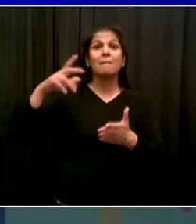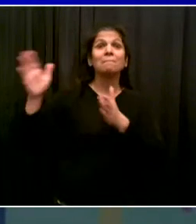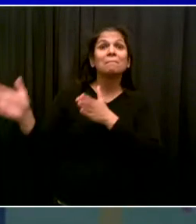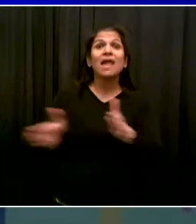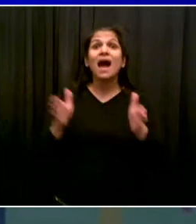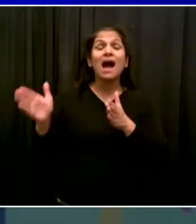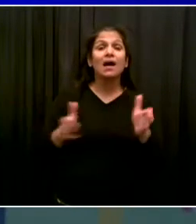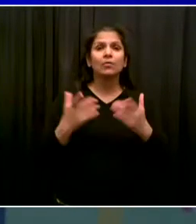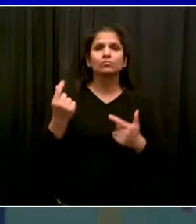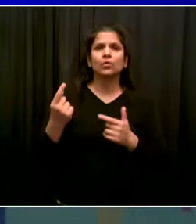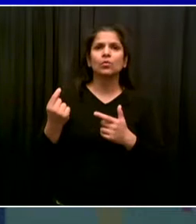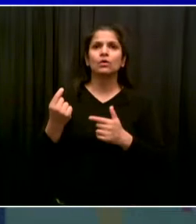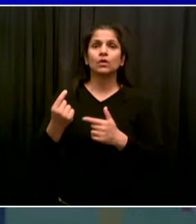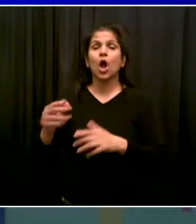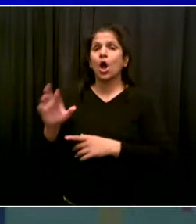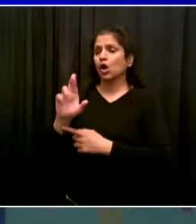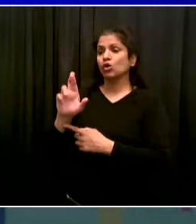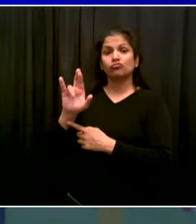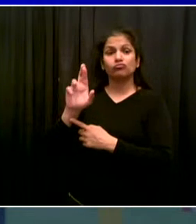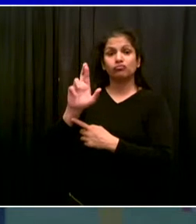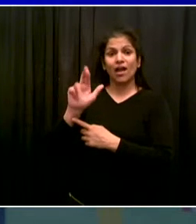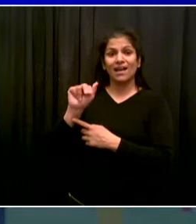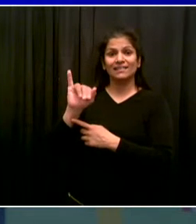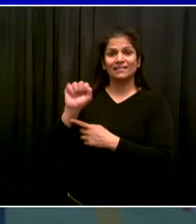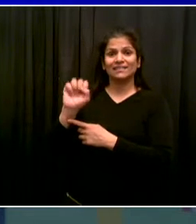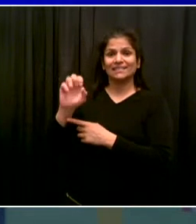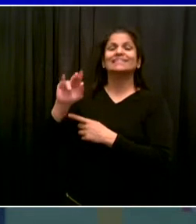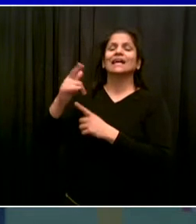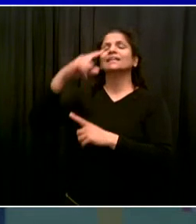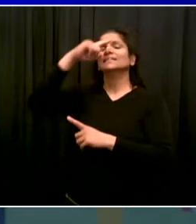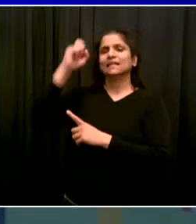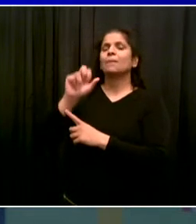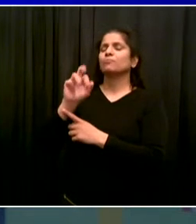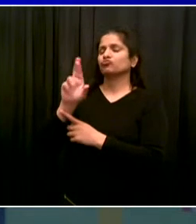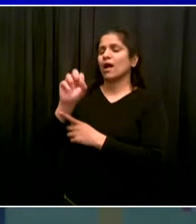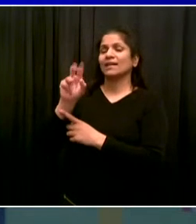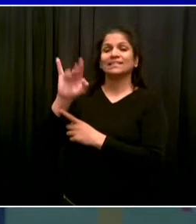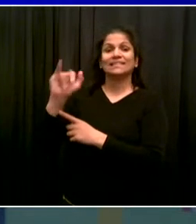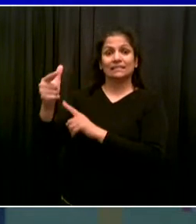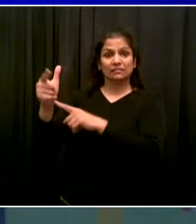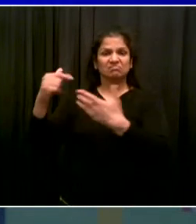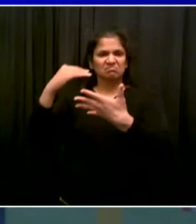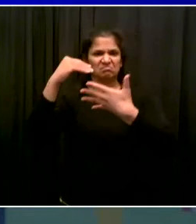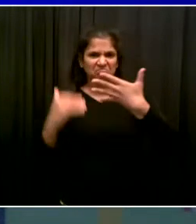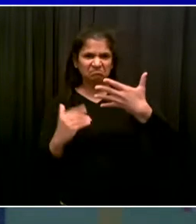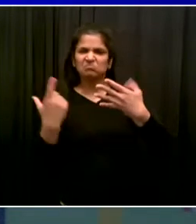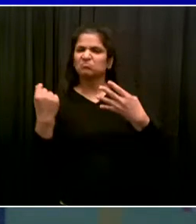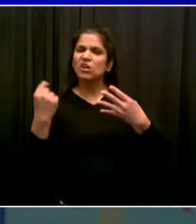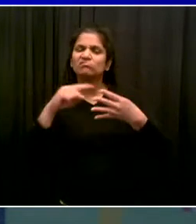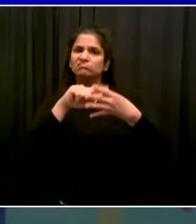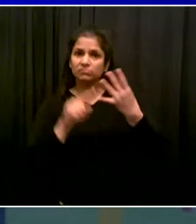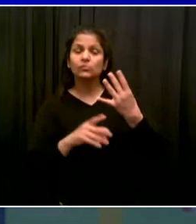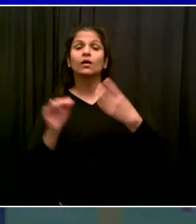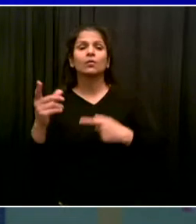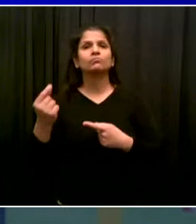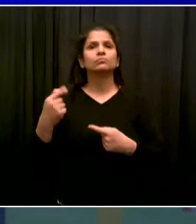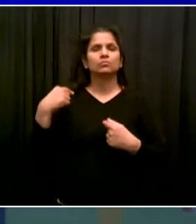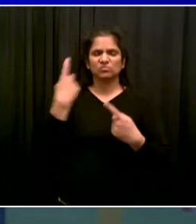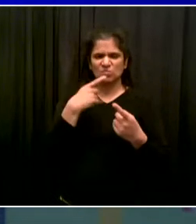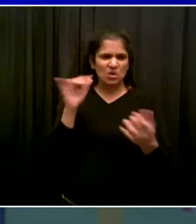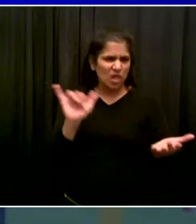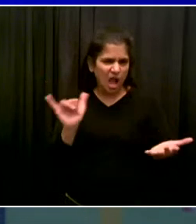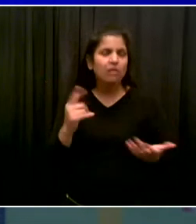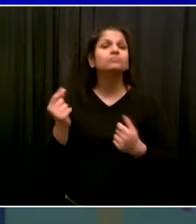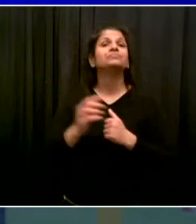our kids who have been through so much. Remember, so many of our kids have been through trauma, so many kids who have really missed